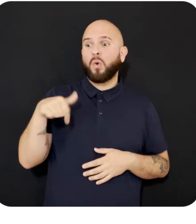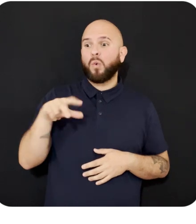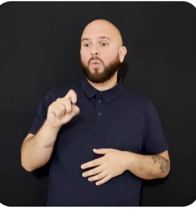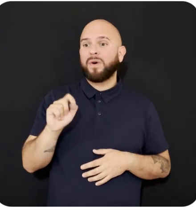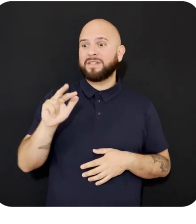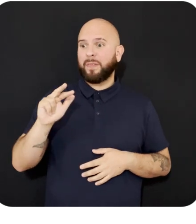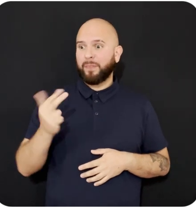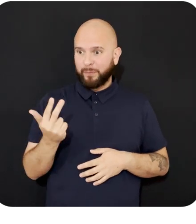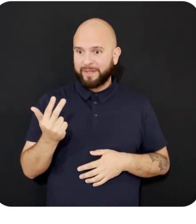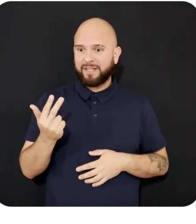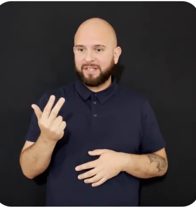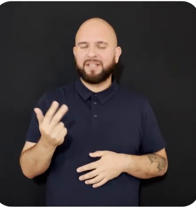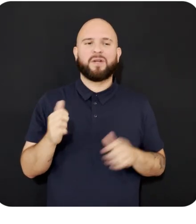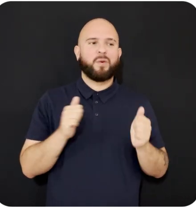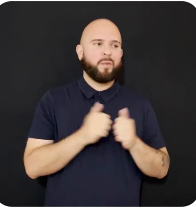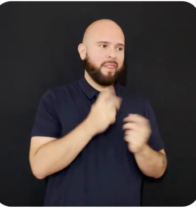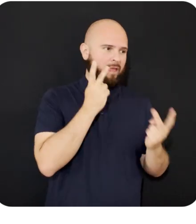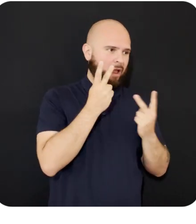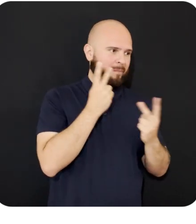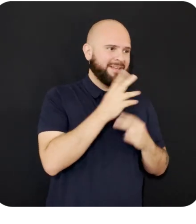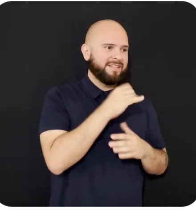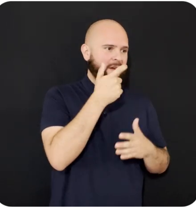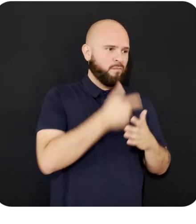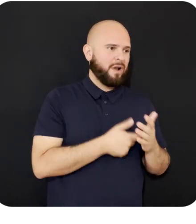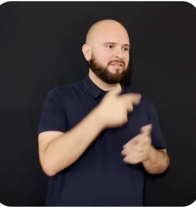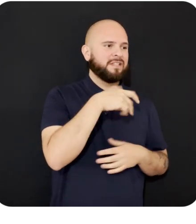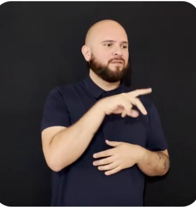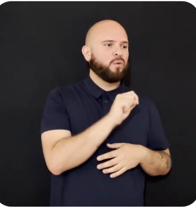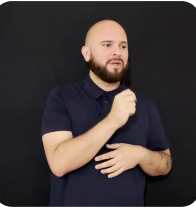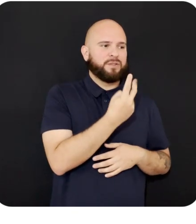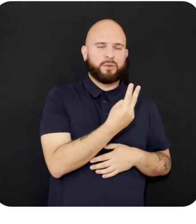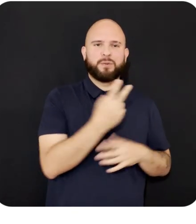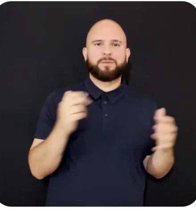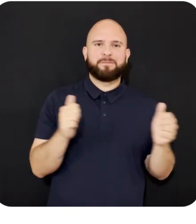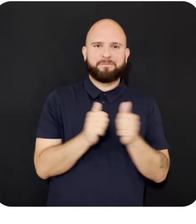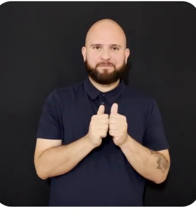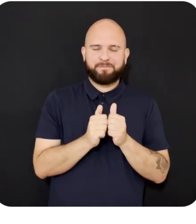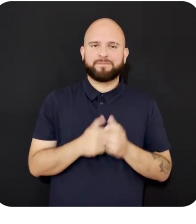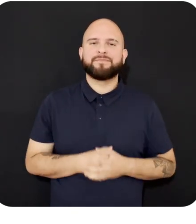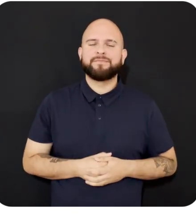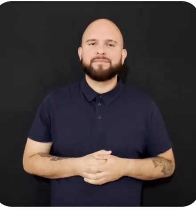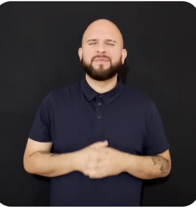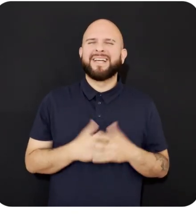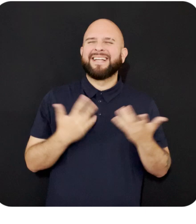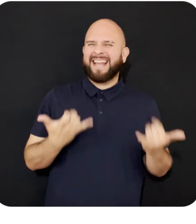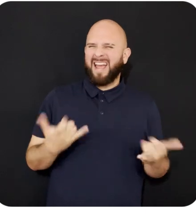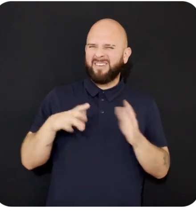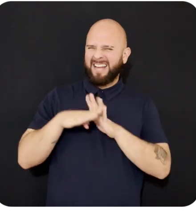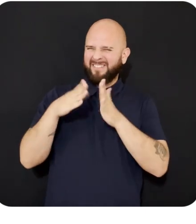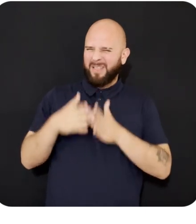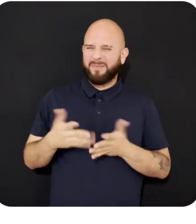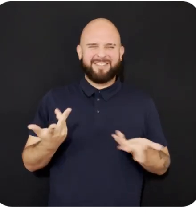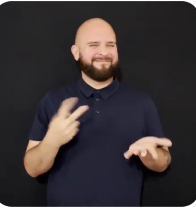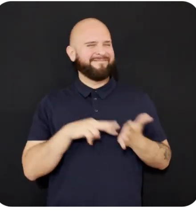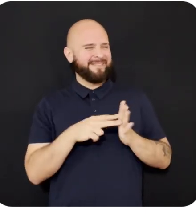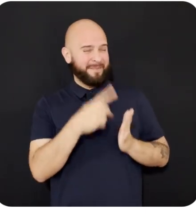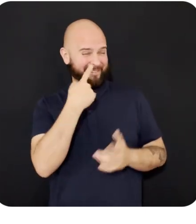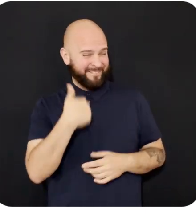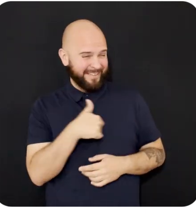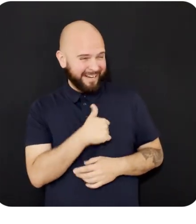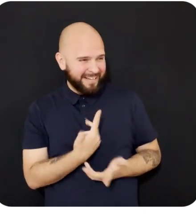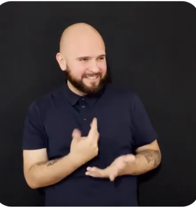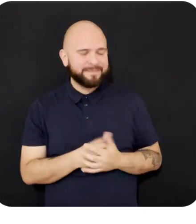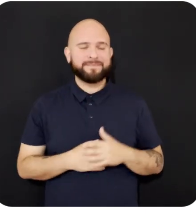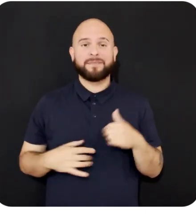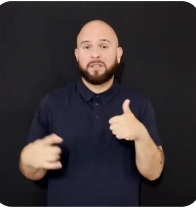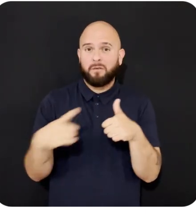Quest 3 paired with the optics and price of a Quest 2. So, what does this mean for developers? Well,